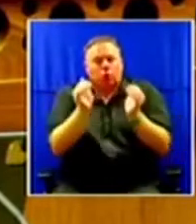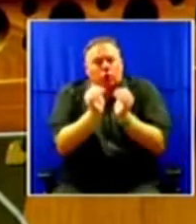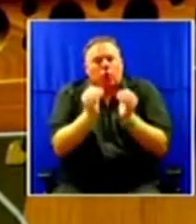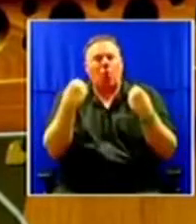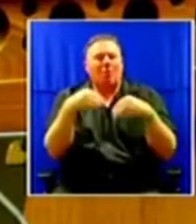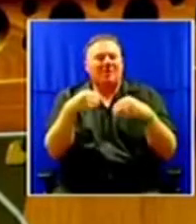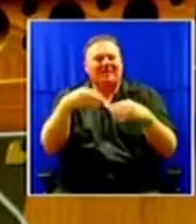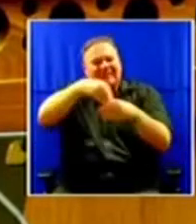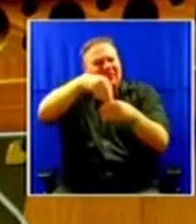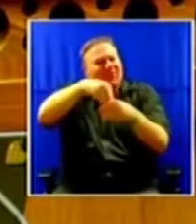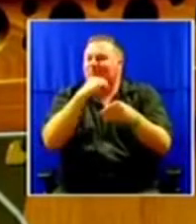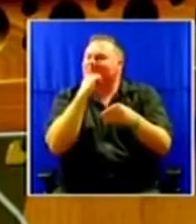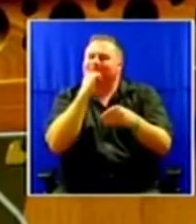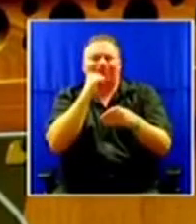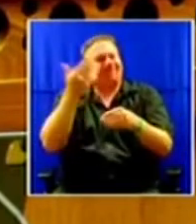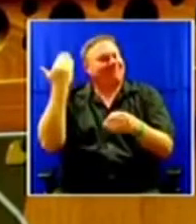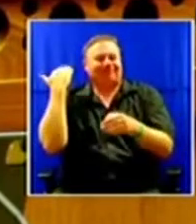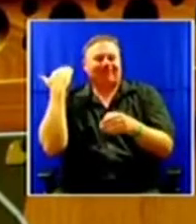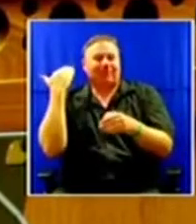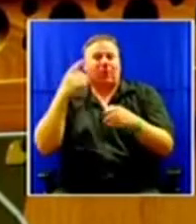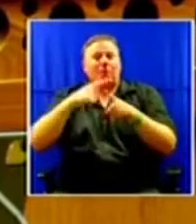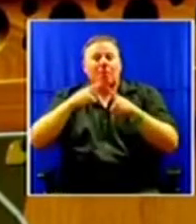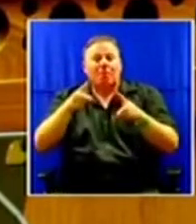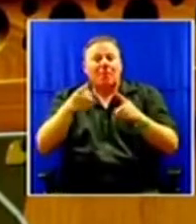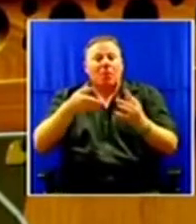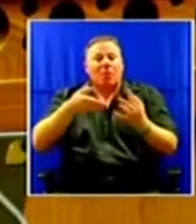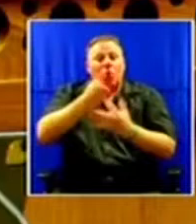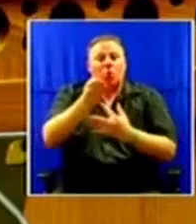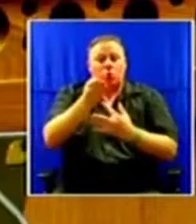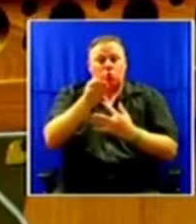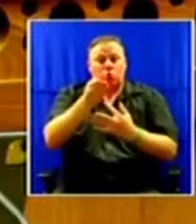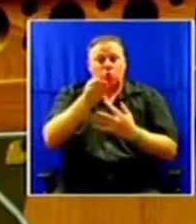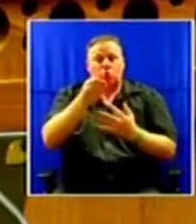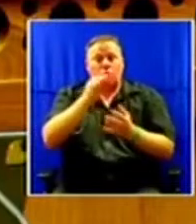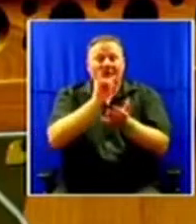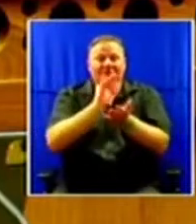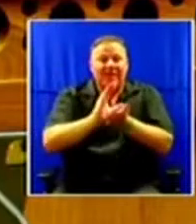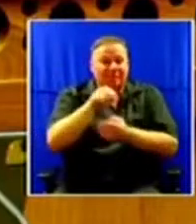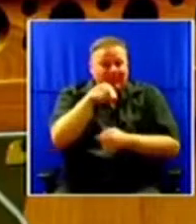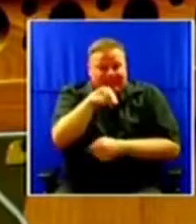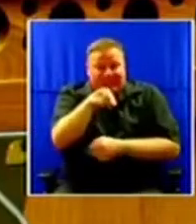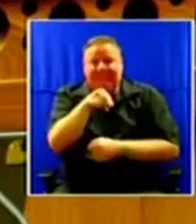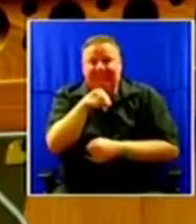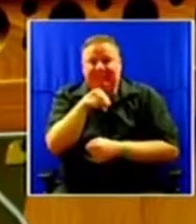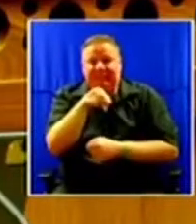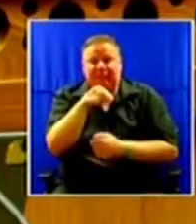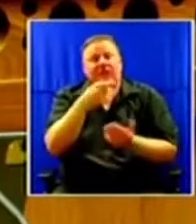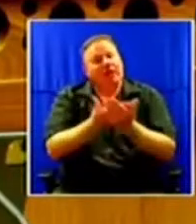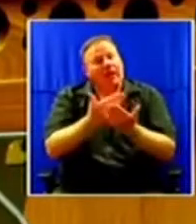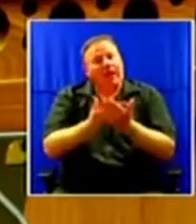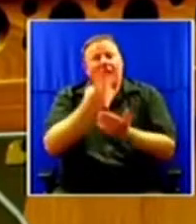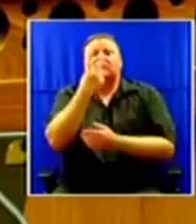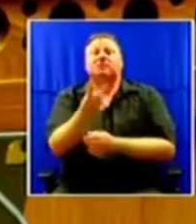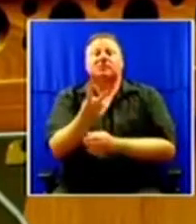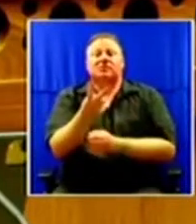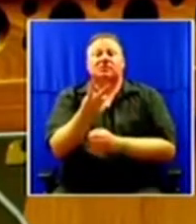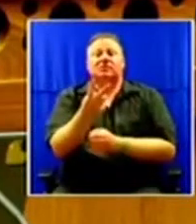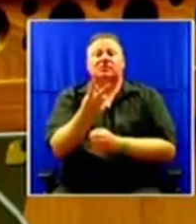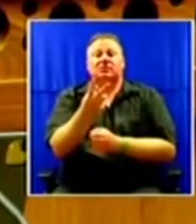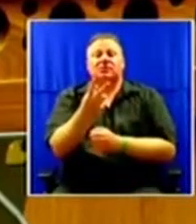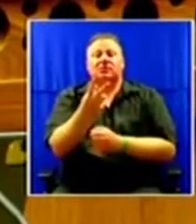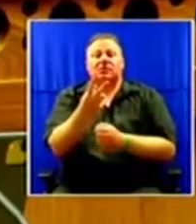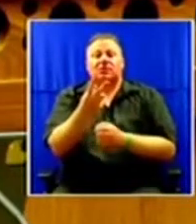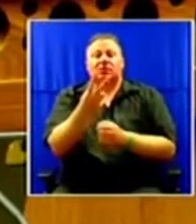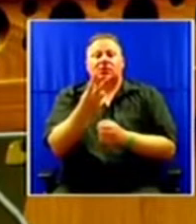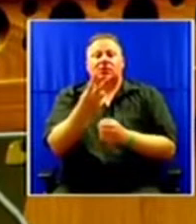entered. Now, through this initiative and this investment, we are going to see a number of small